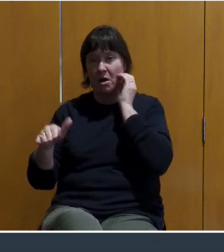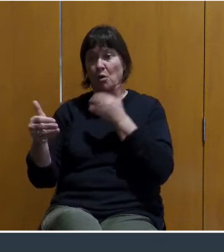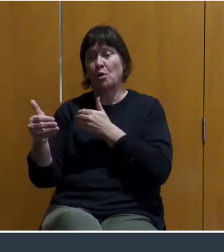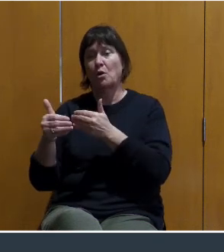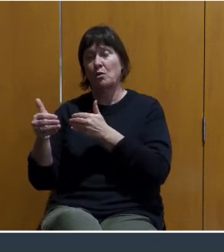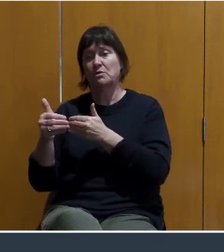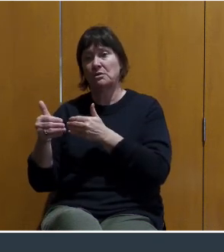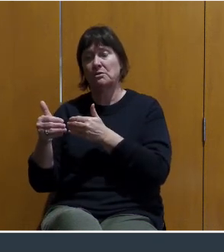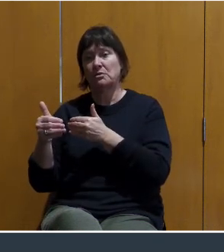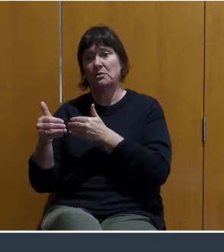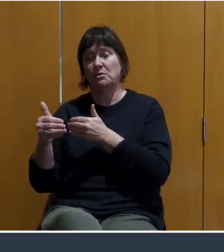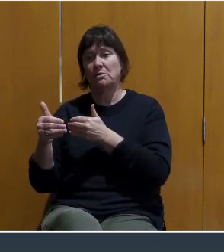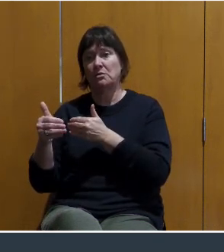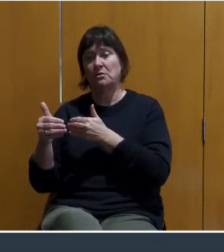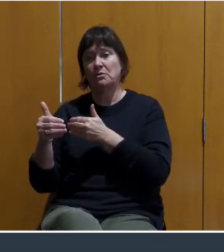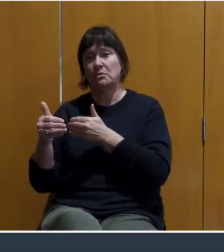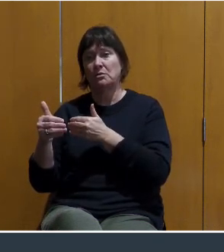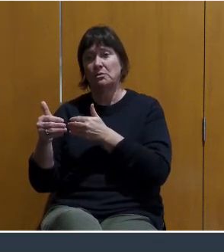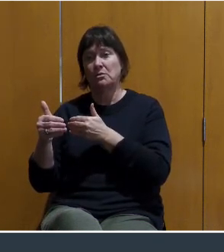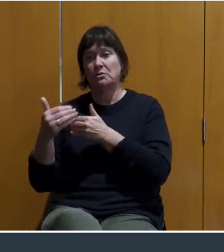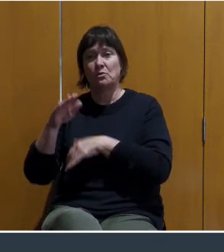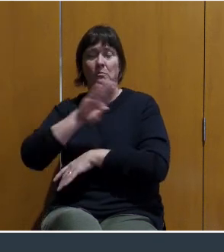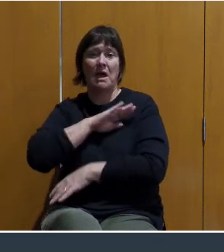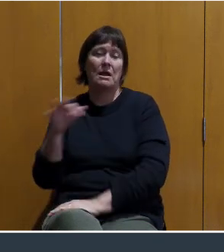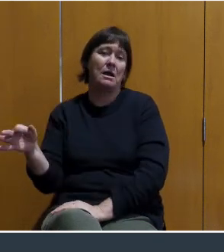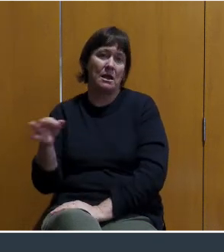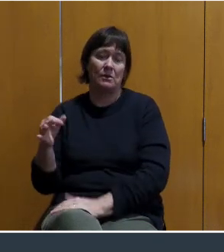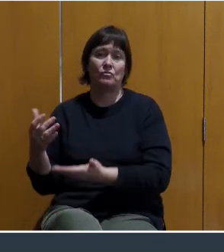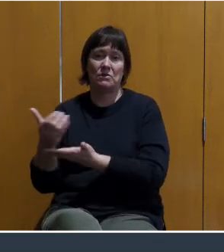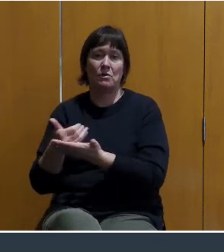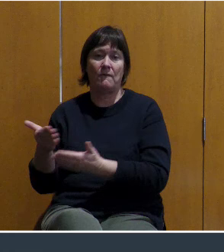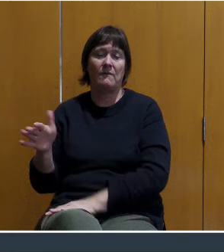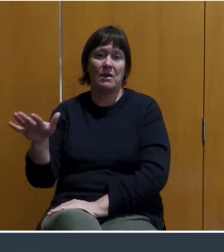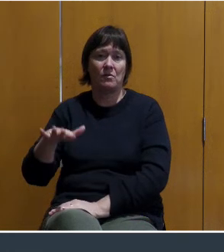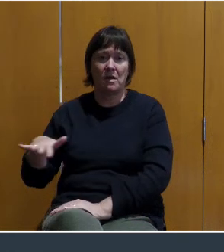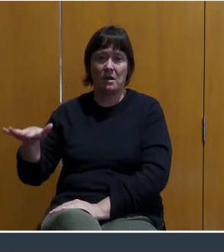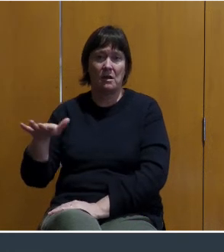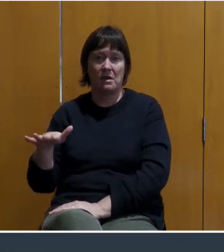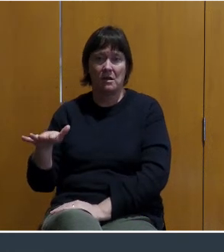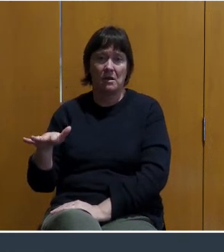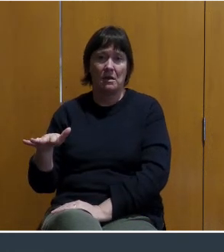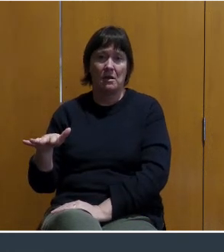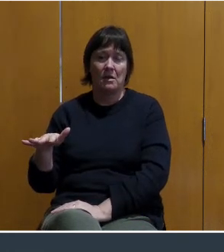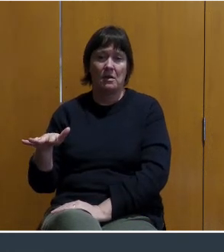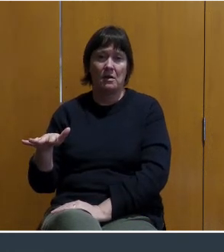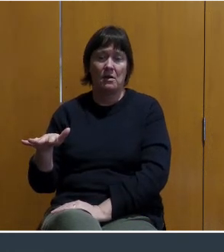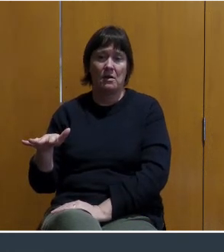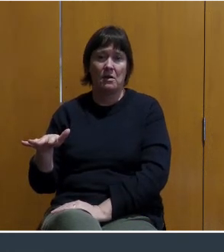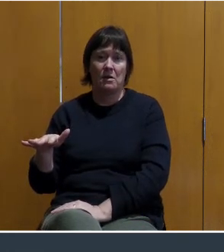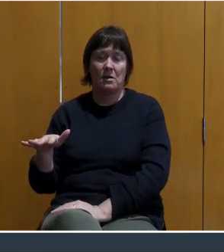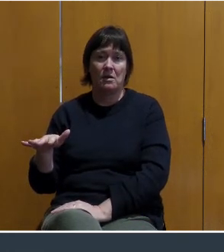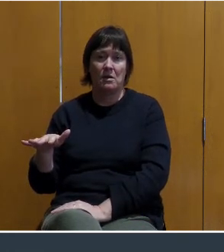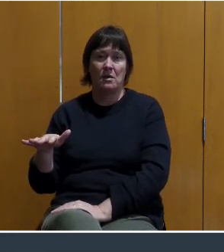by to the Park Island Reserve, which is considered a parkland, and it's not